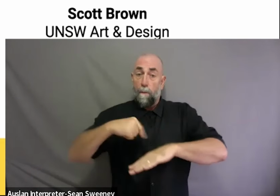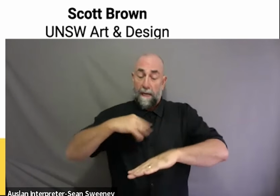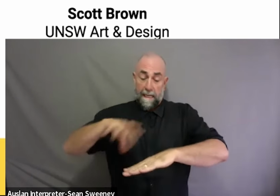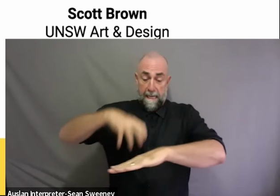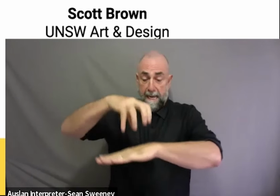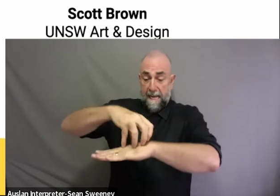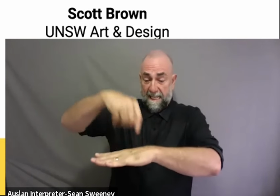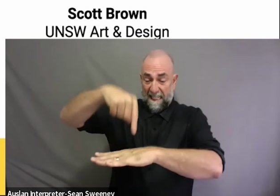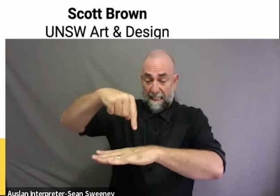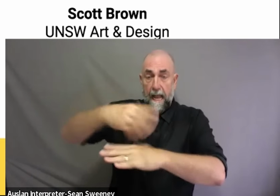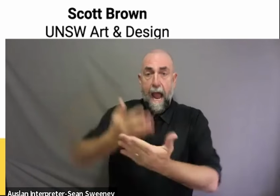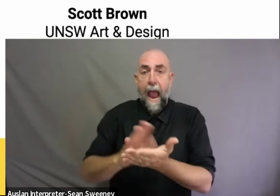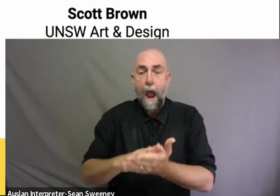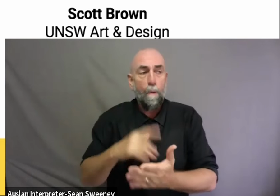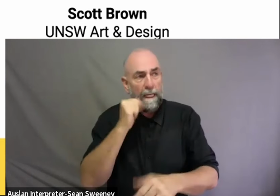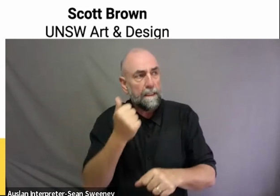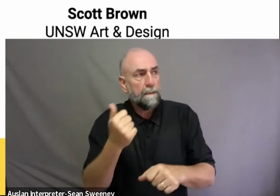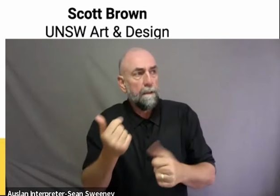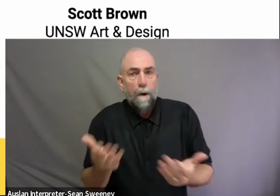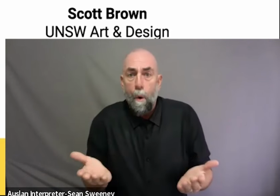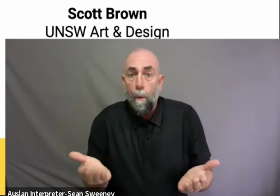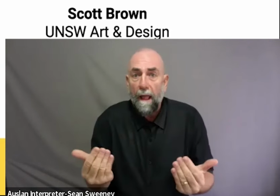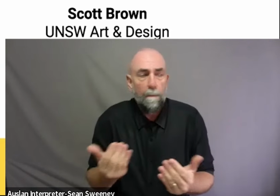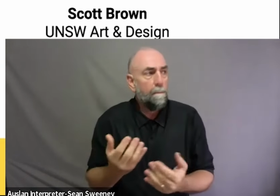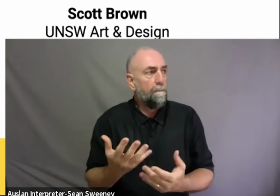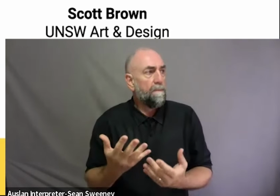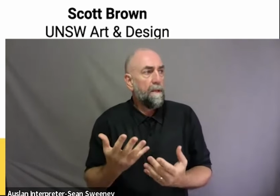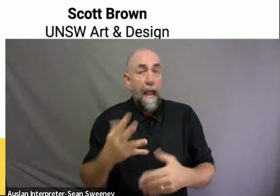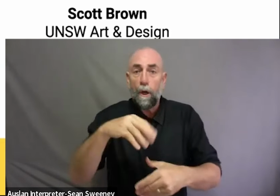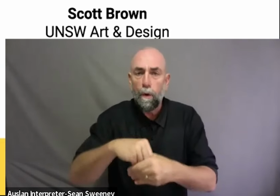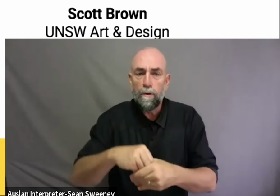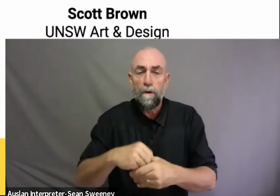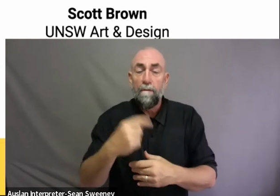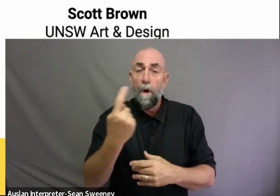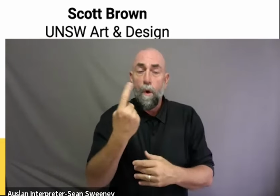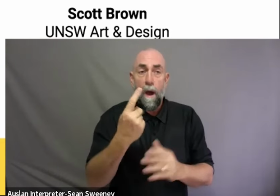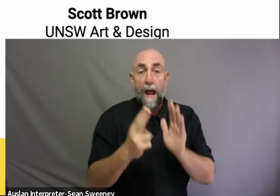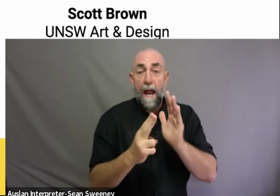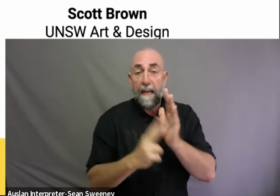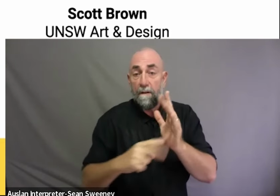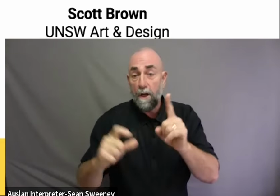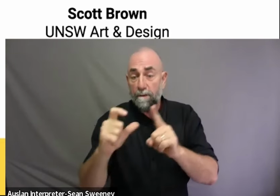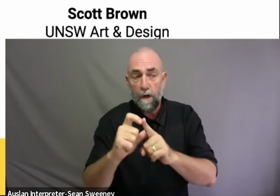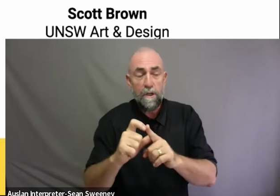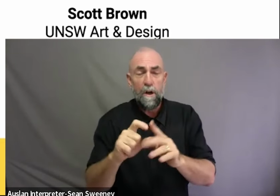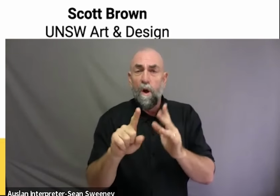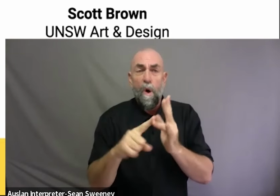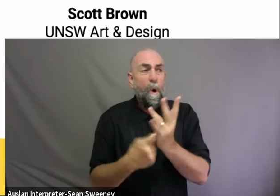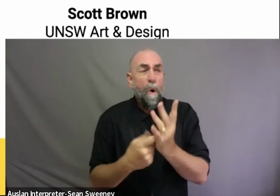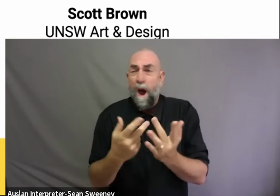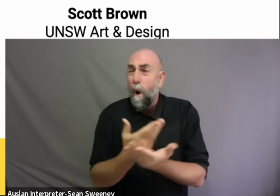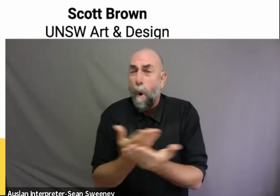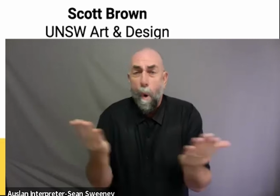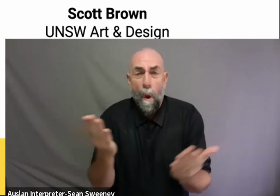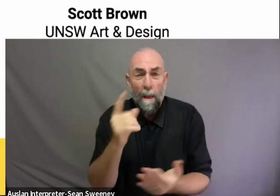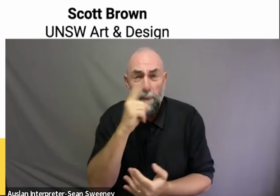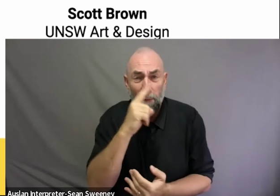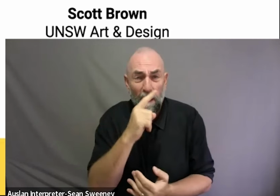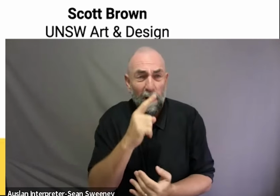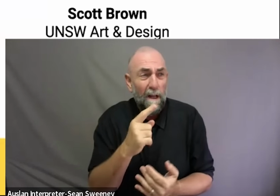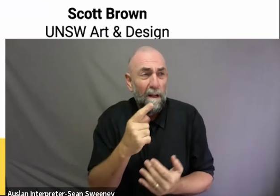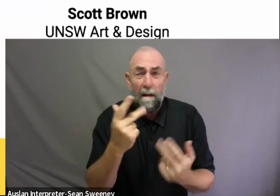welcoming, inclusive for all neurodivergent and all people, really, whether they're staff, students or visitors.